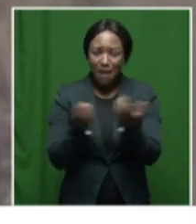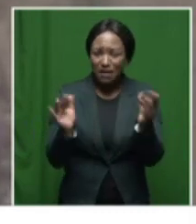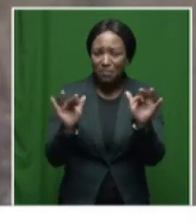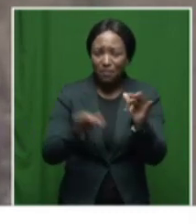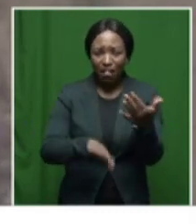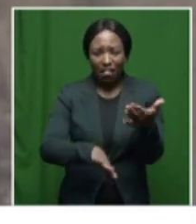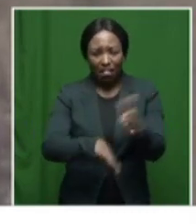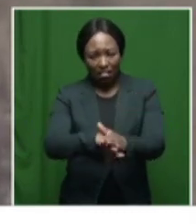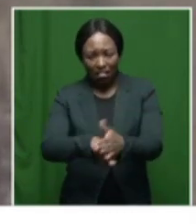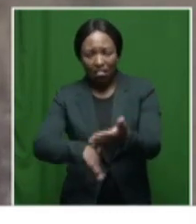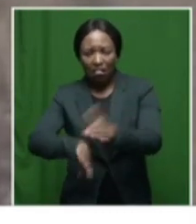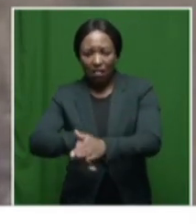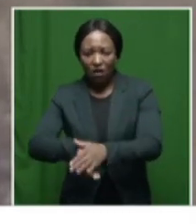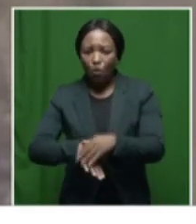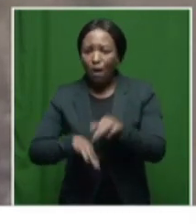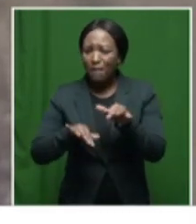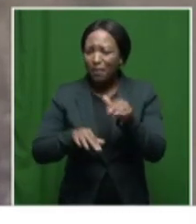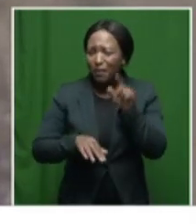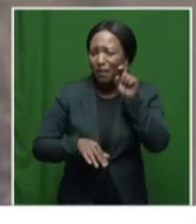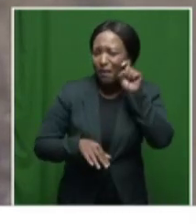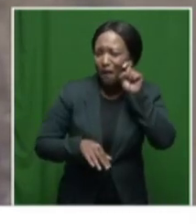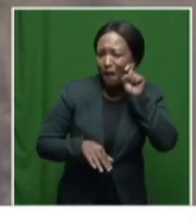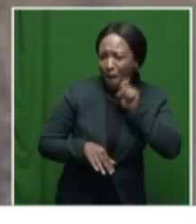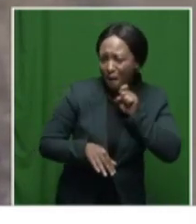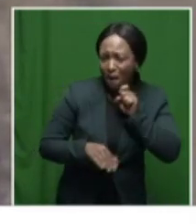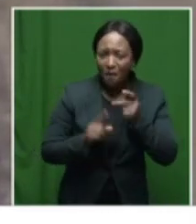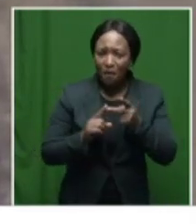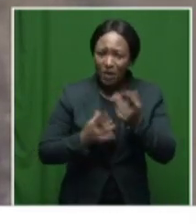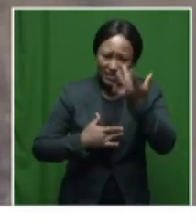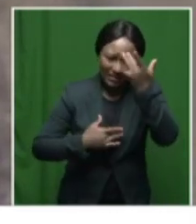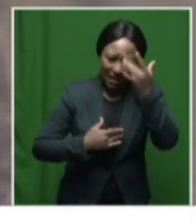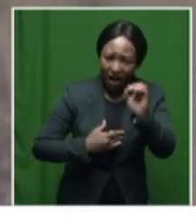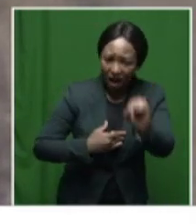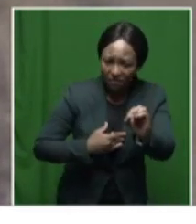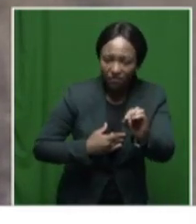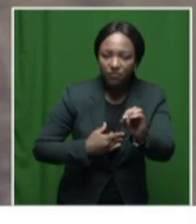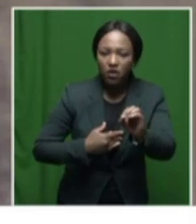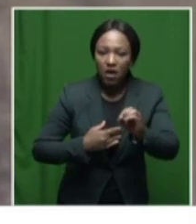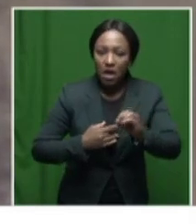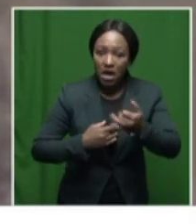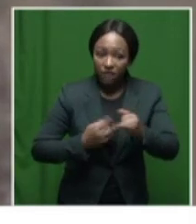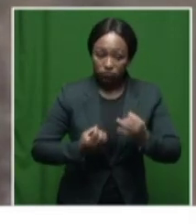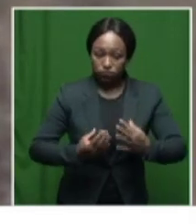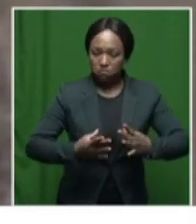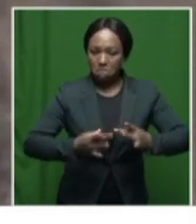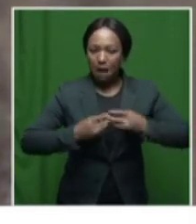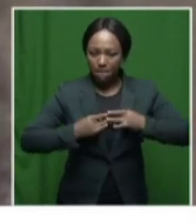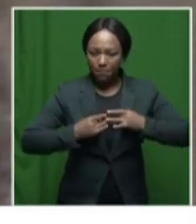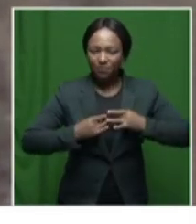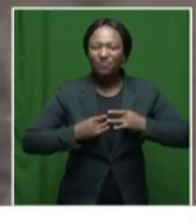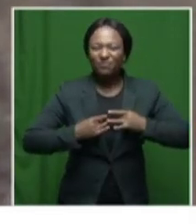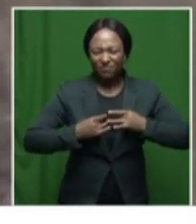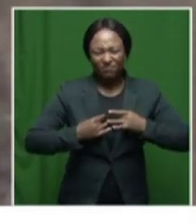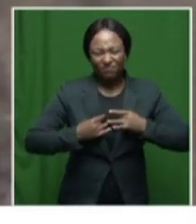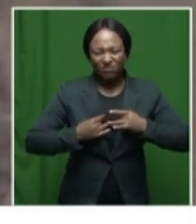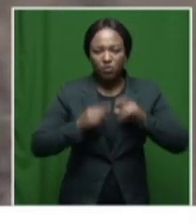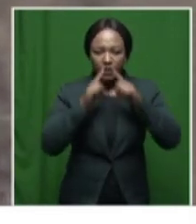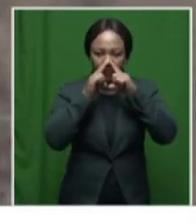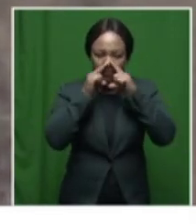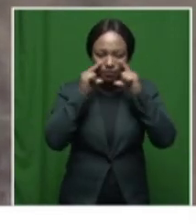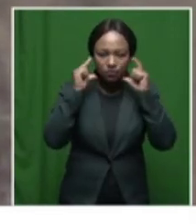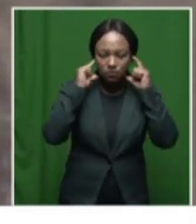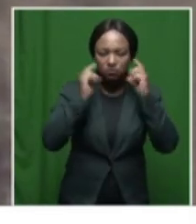are elderly or people who have comorbid conditions. So mask is very sensitive in closed classrooms, you're